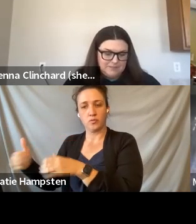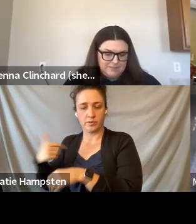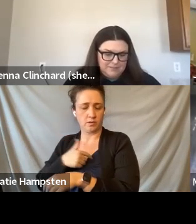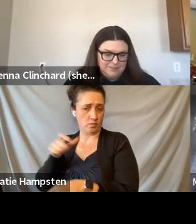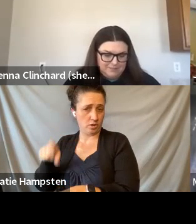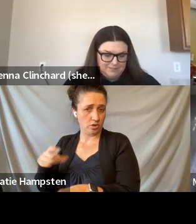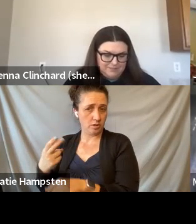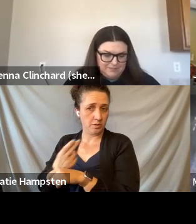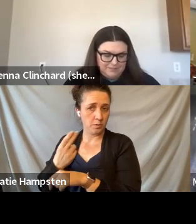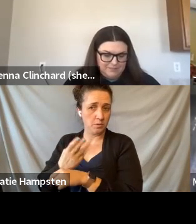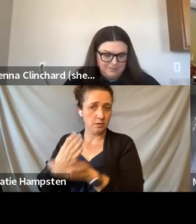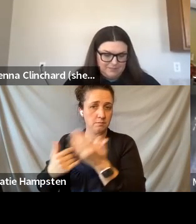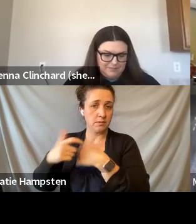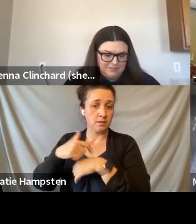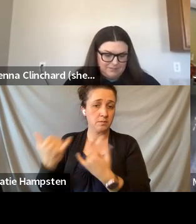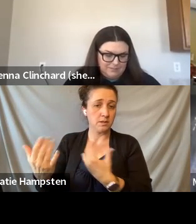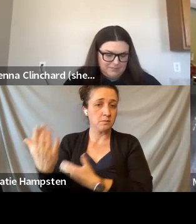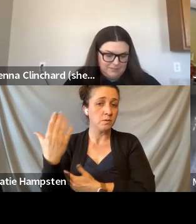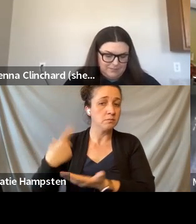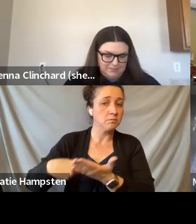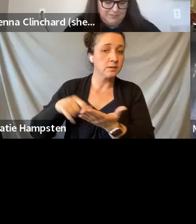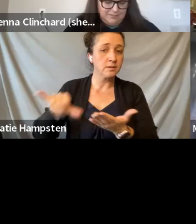use some time this morning on.